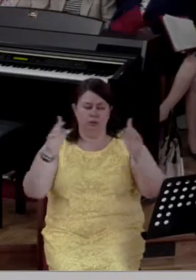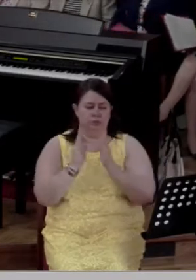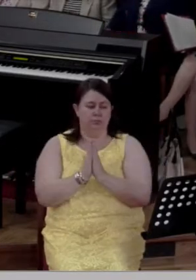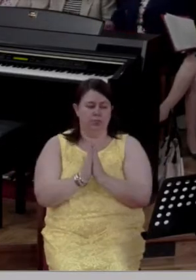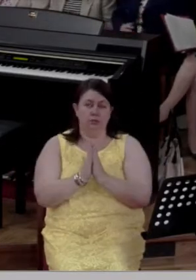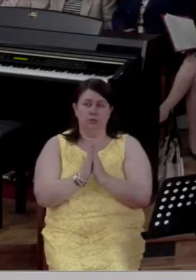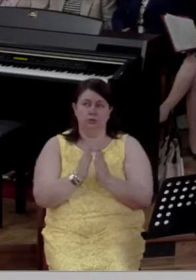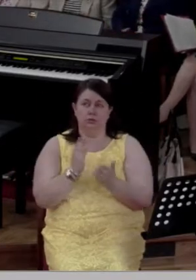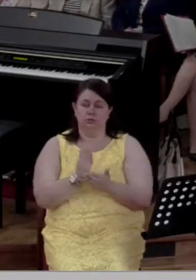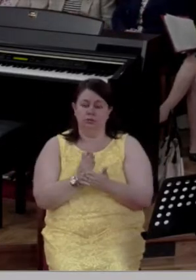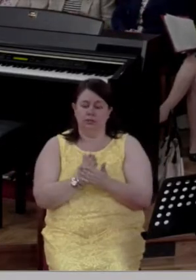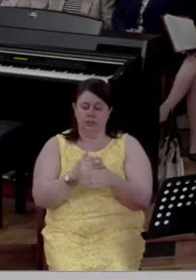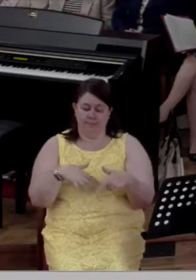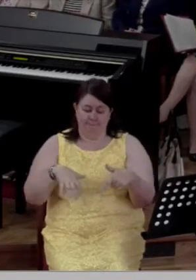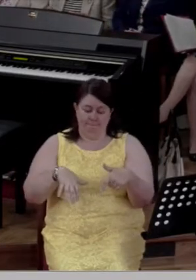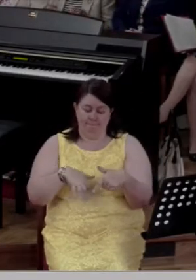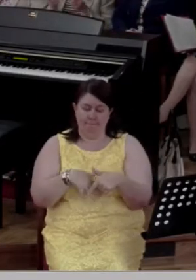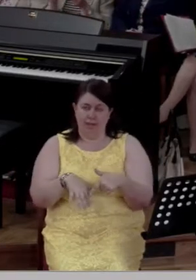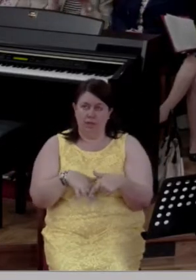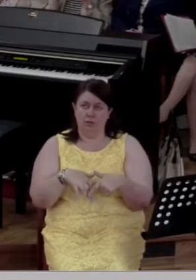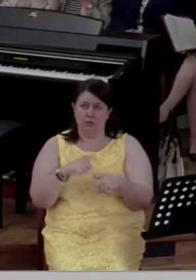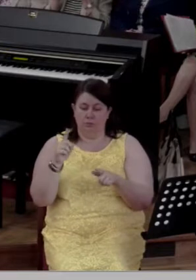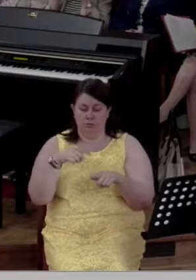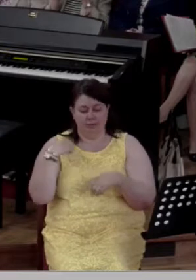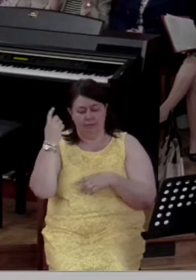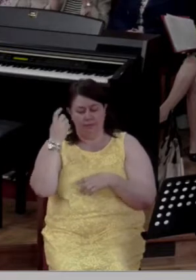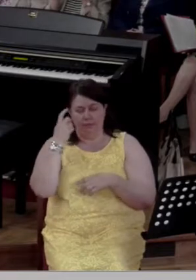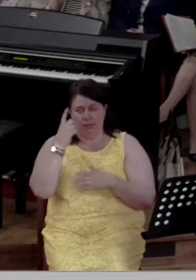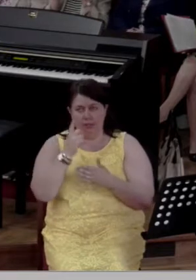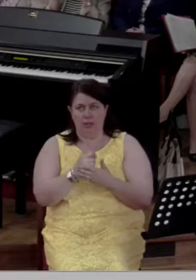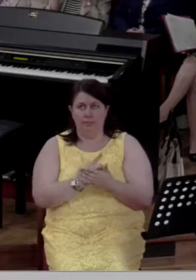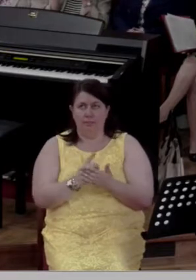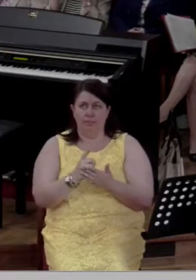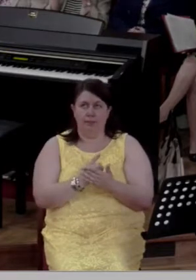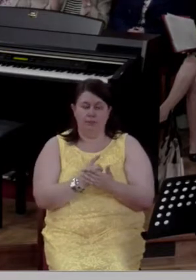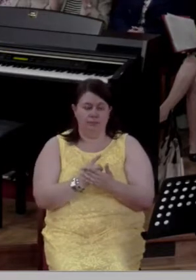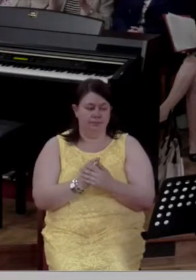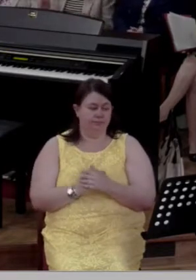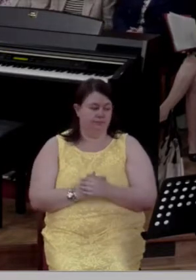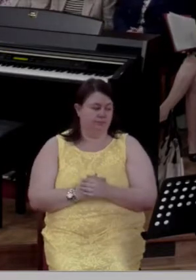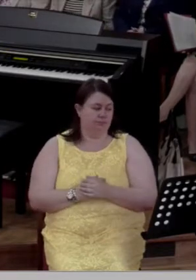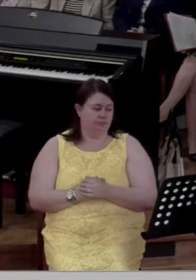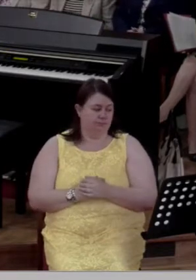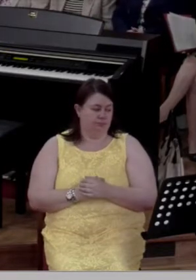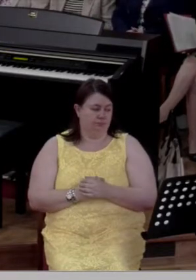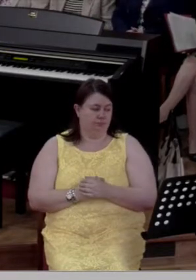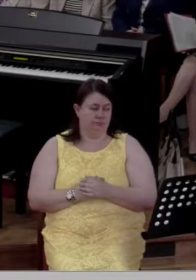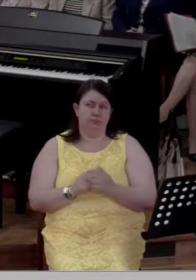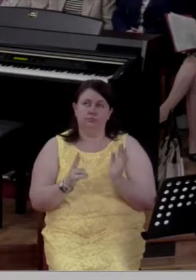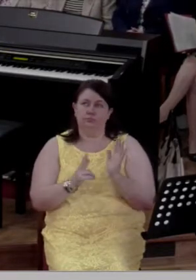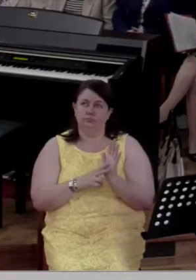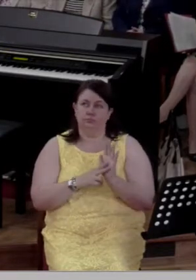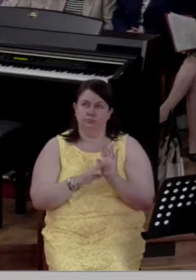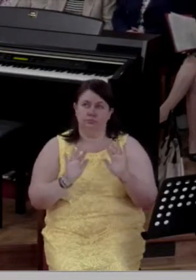this is the background to what we're thinking about today. 1 Chronicles chapter 29 at verse 10.